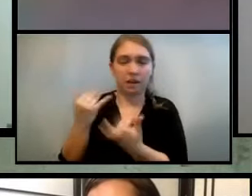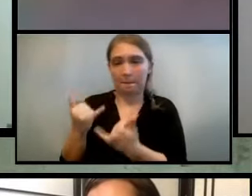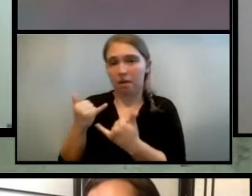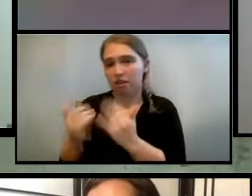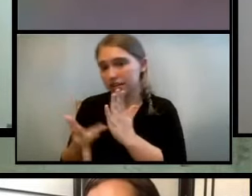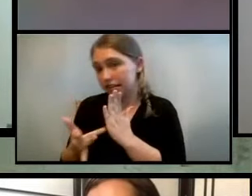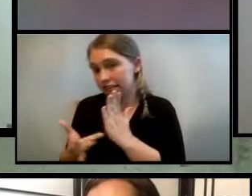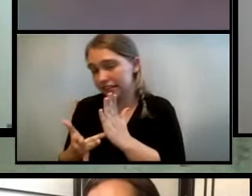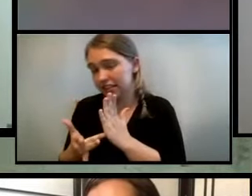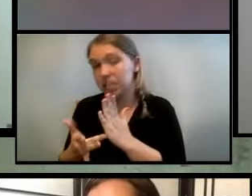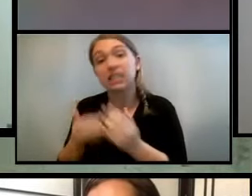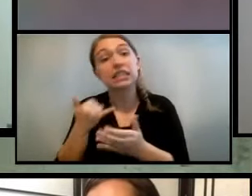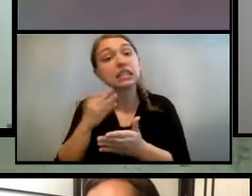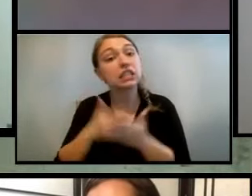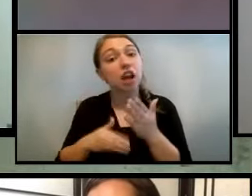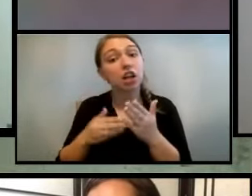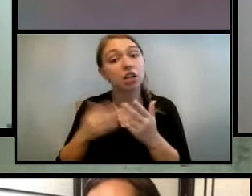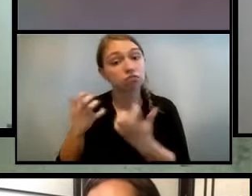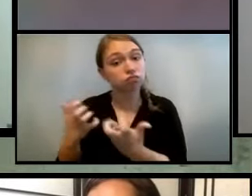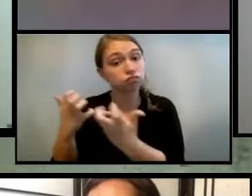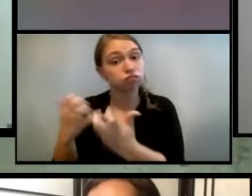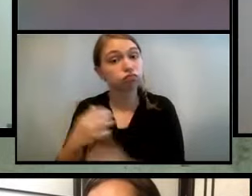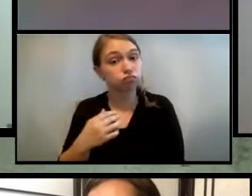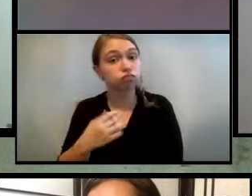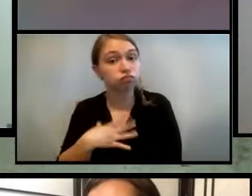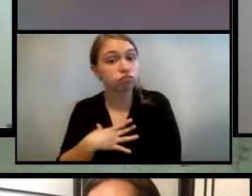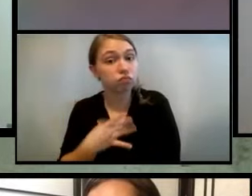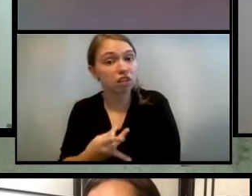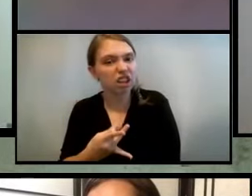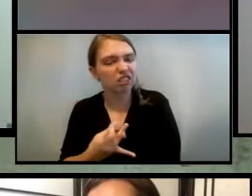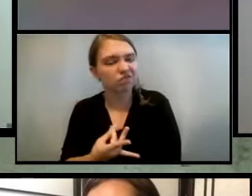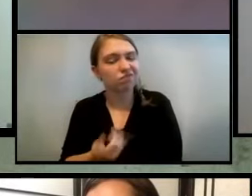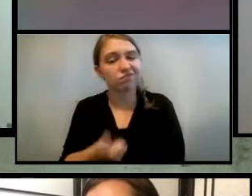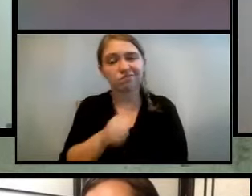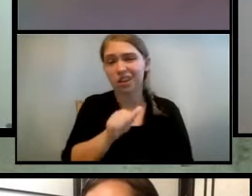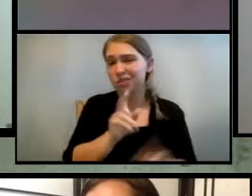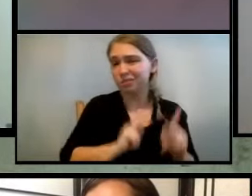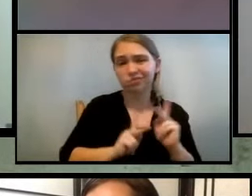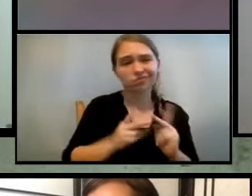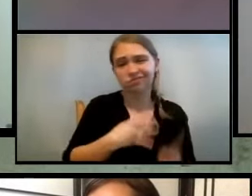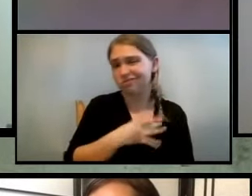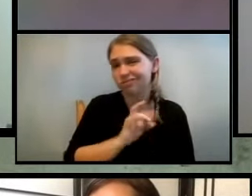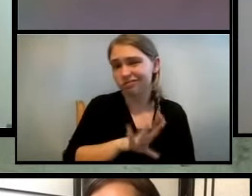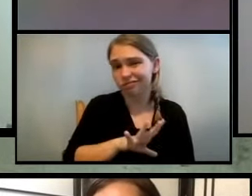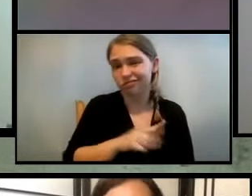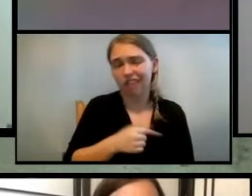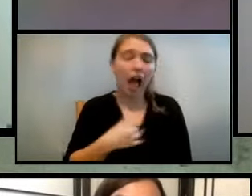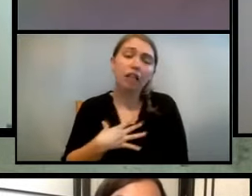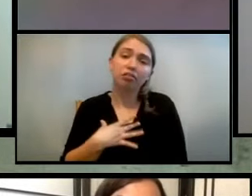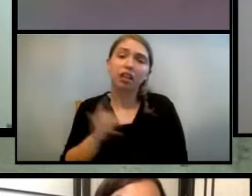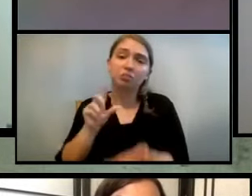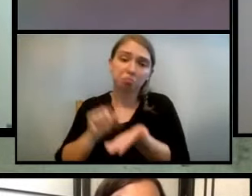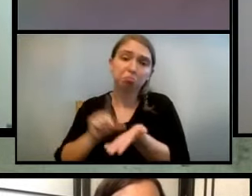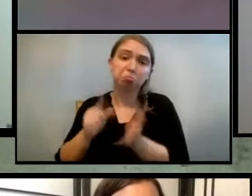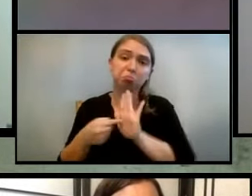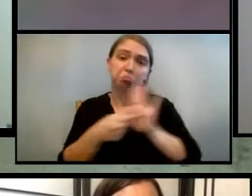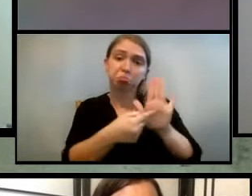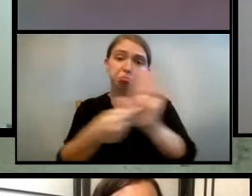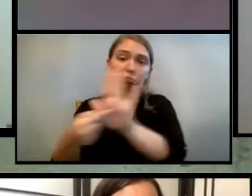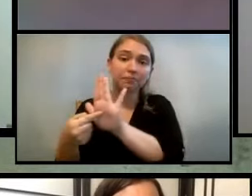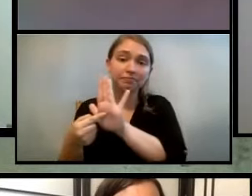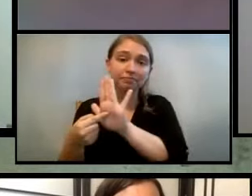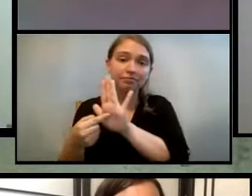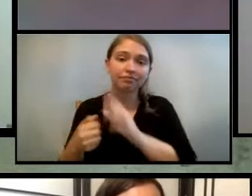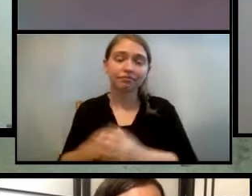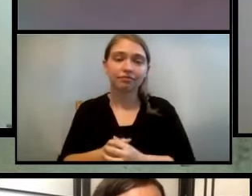readers didn't. I liked them. I was delighted to have put them out. As far as viral, I'm not sure I